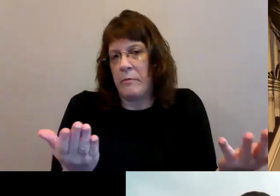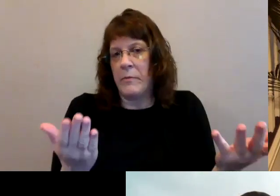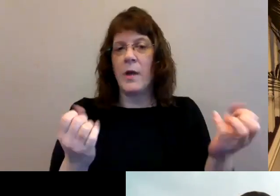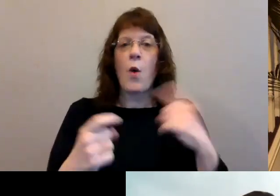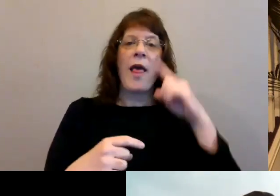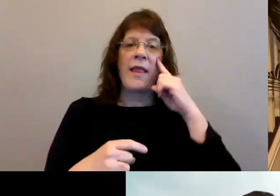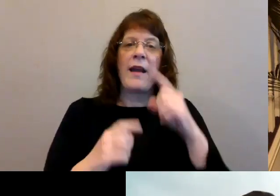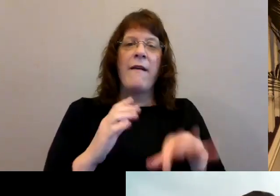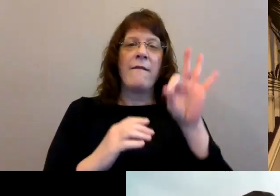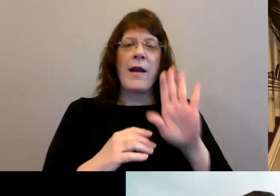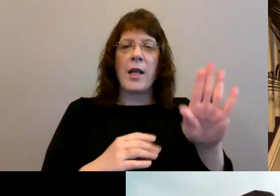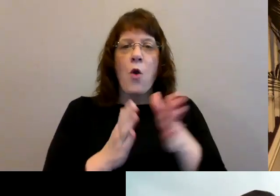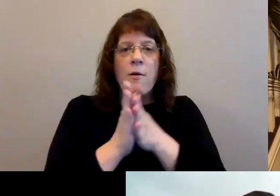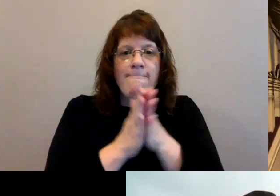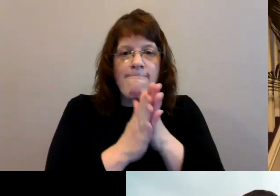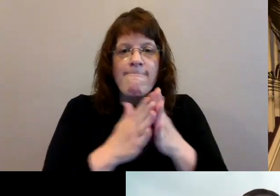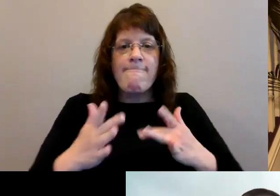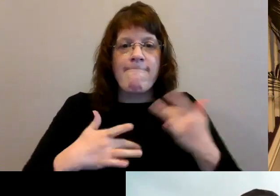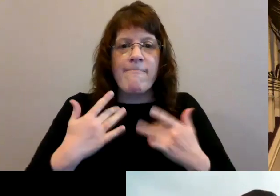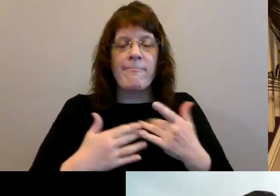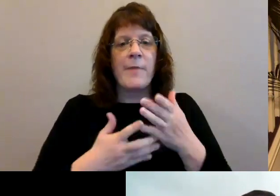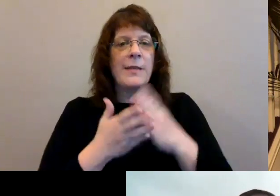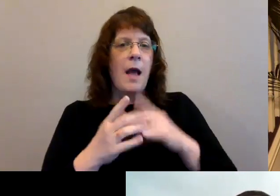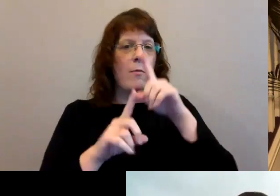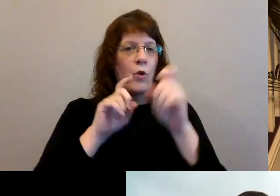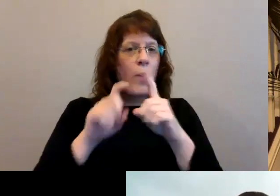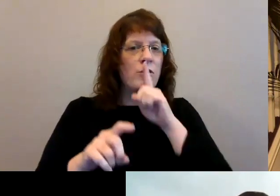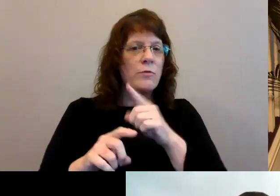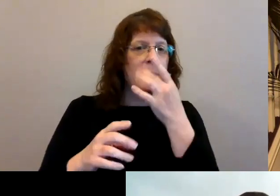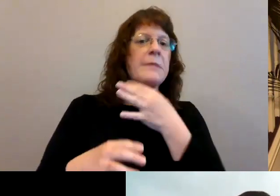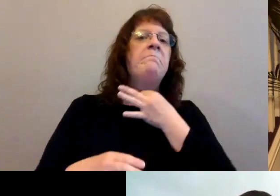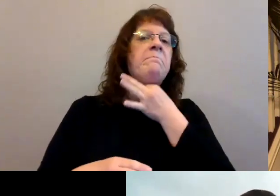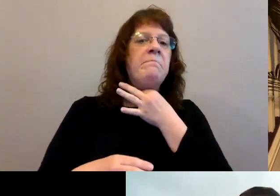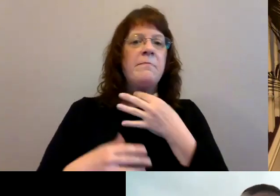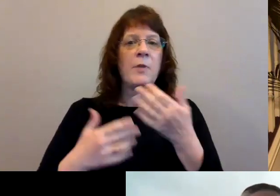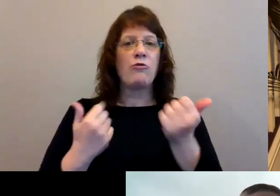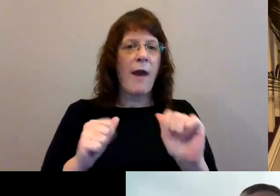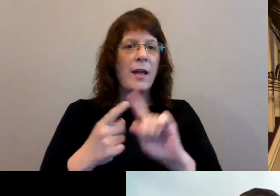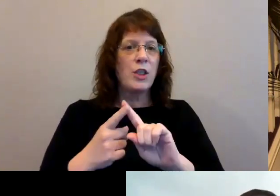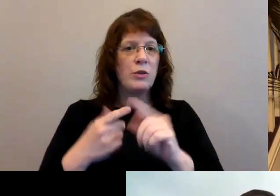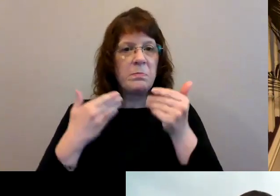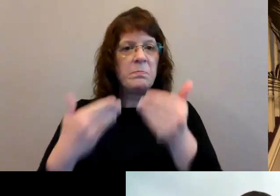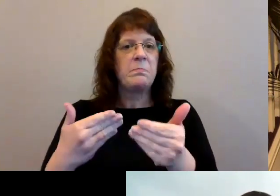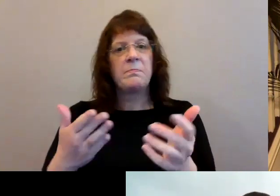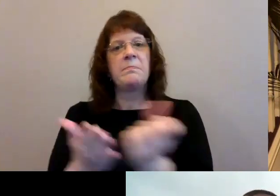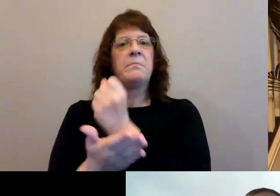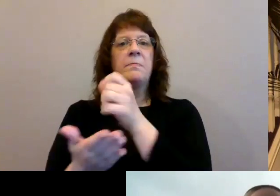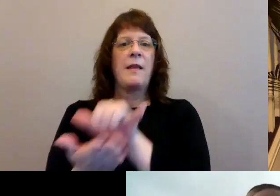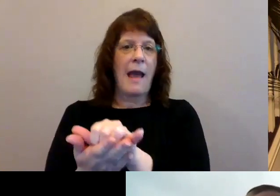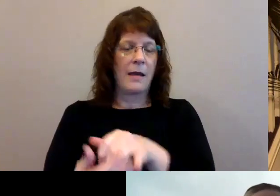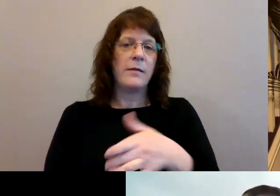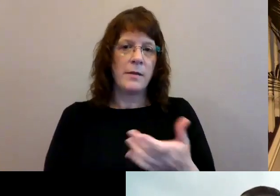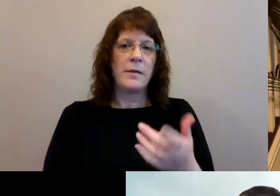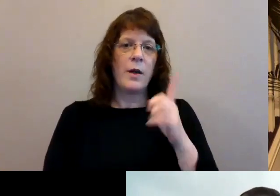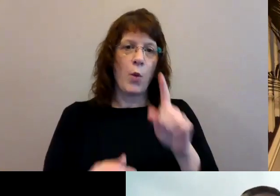your passion and finding like some questions that you're really interested in and trying to go after those questions is what is going to keep